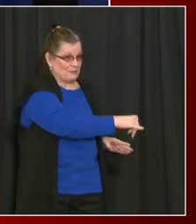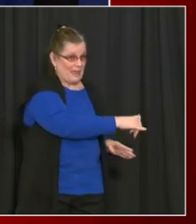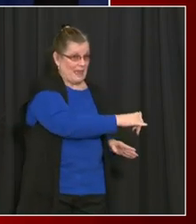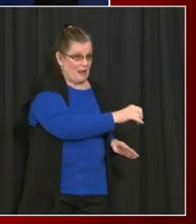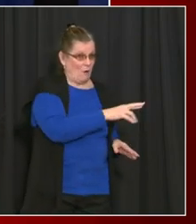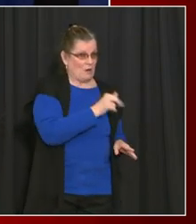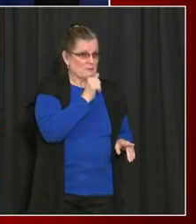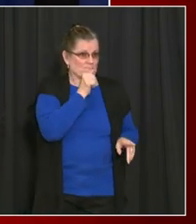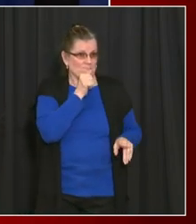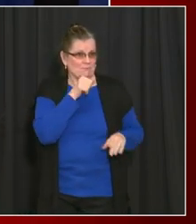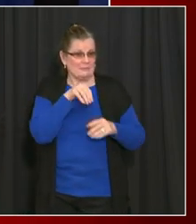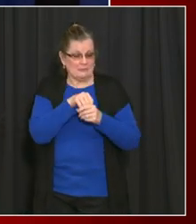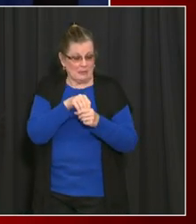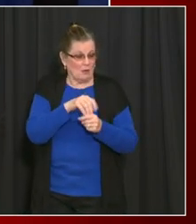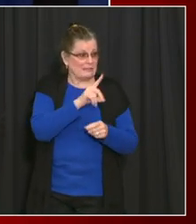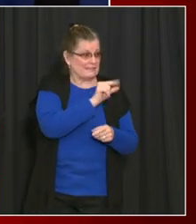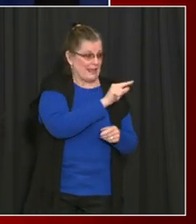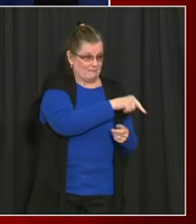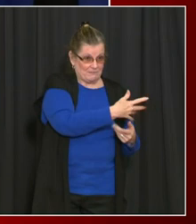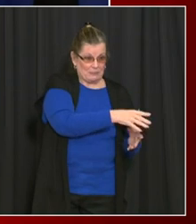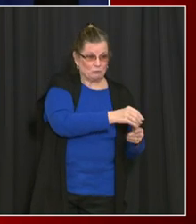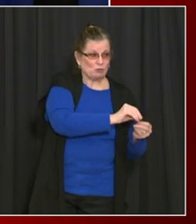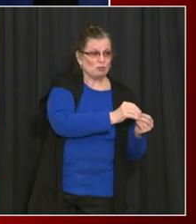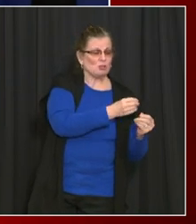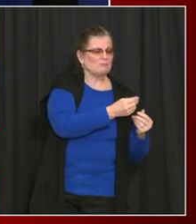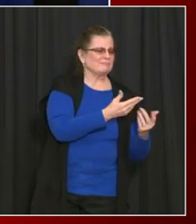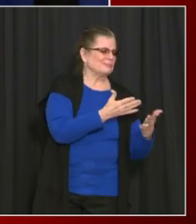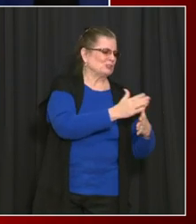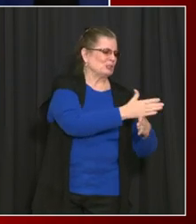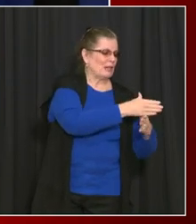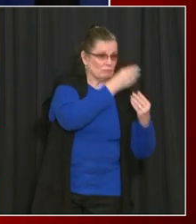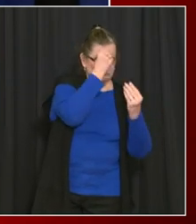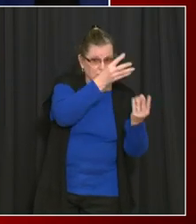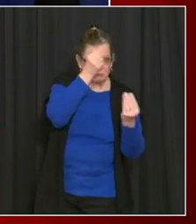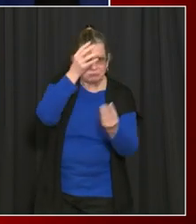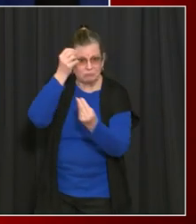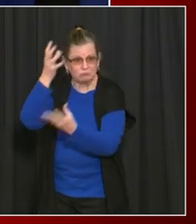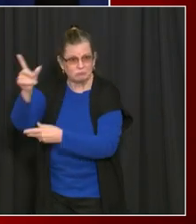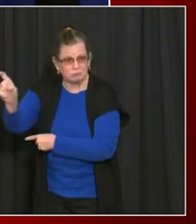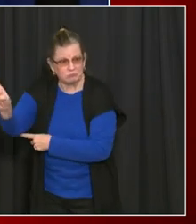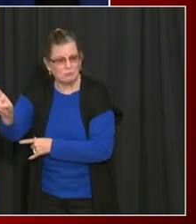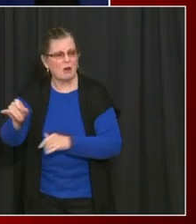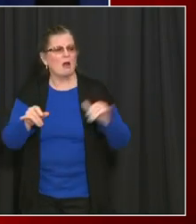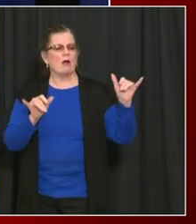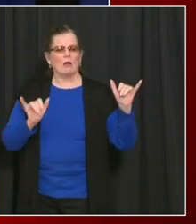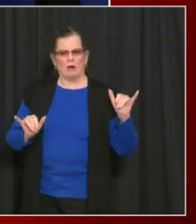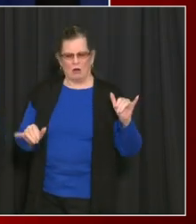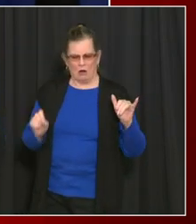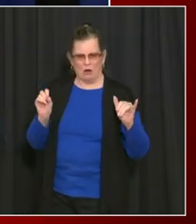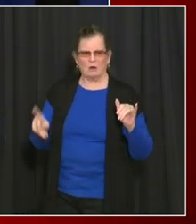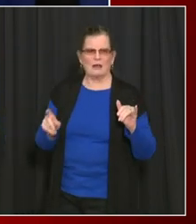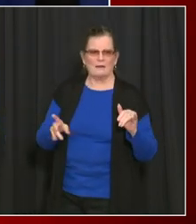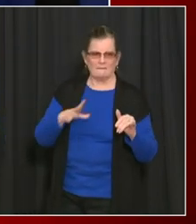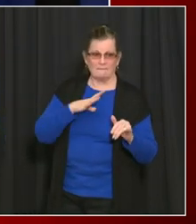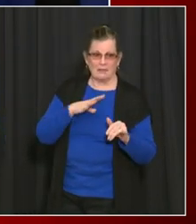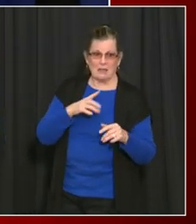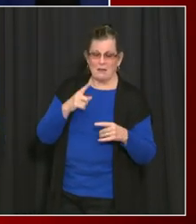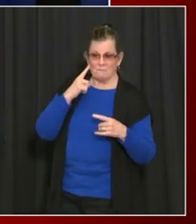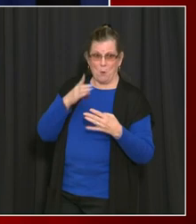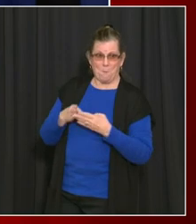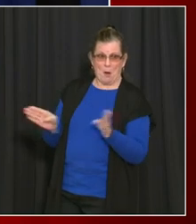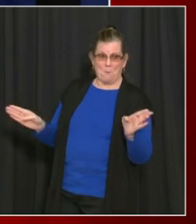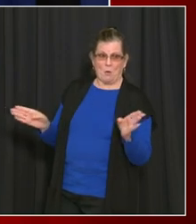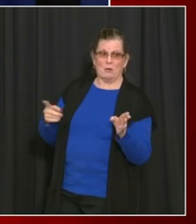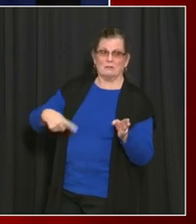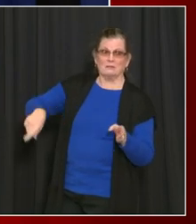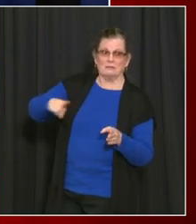data is being shared outside of them and their medical professionals. So members of the public who are in the